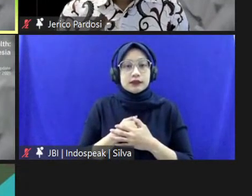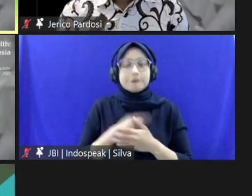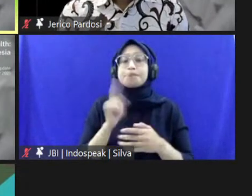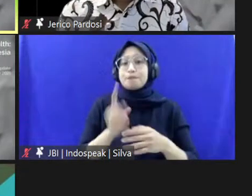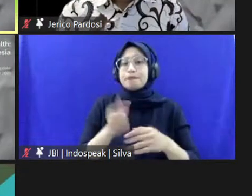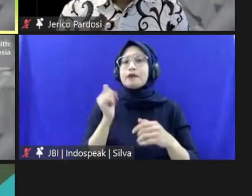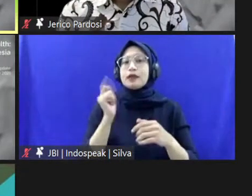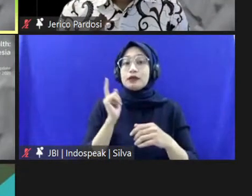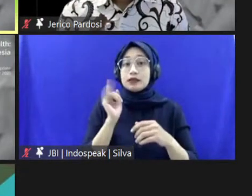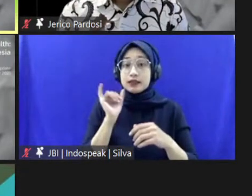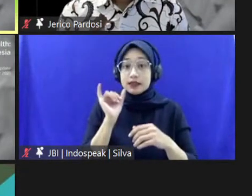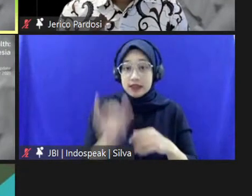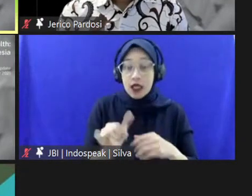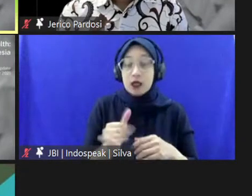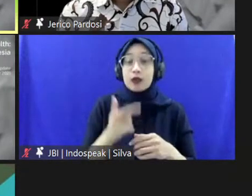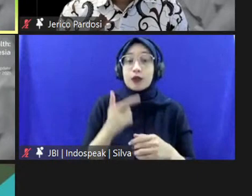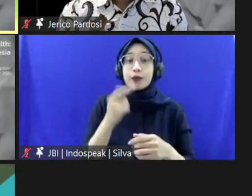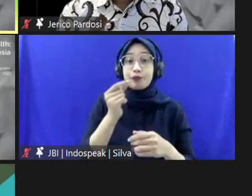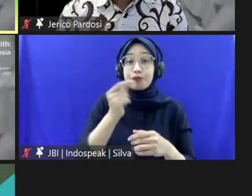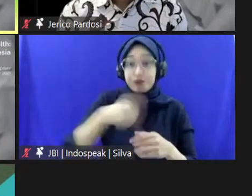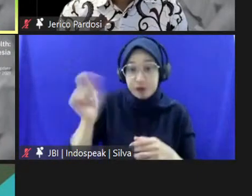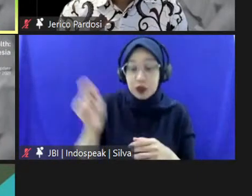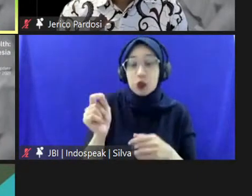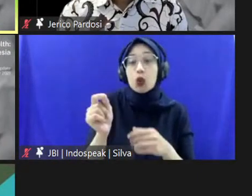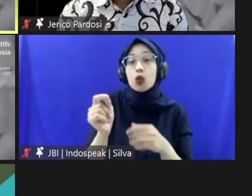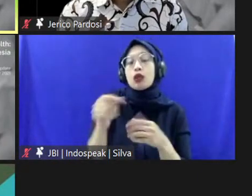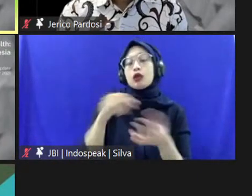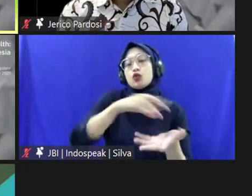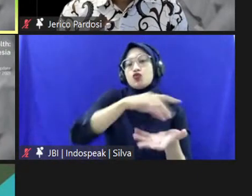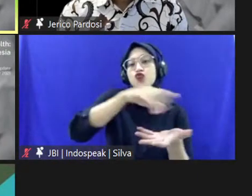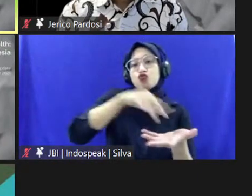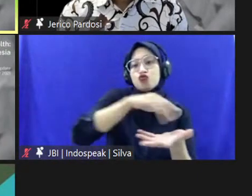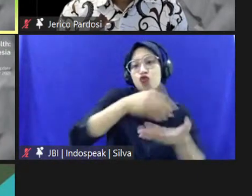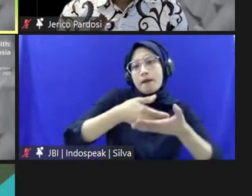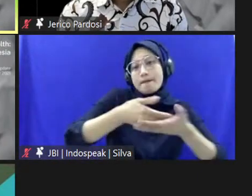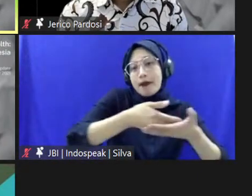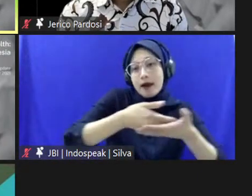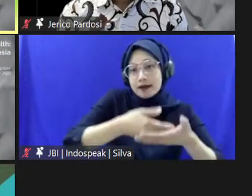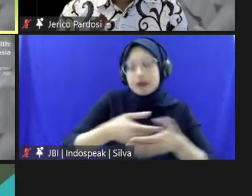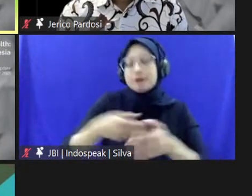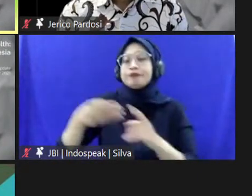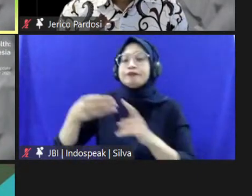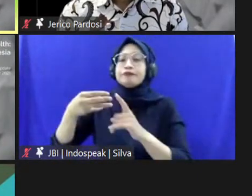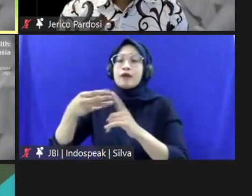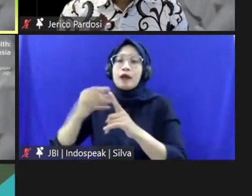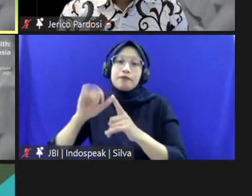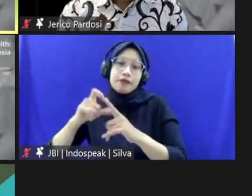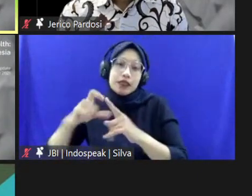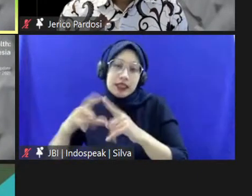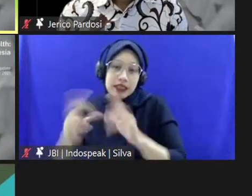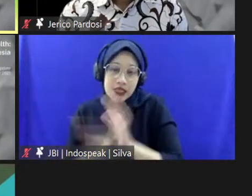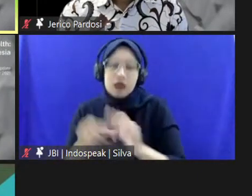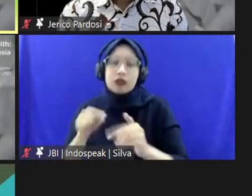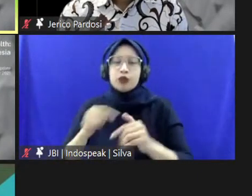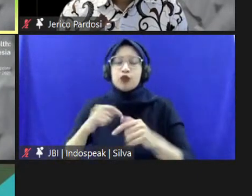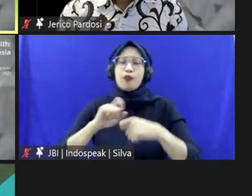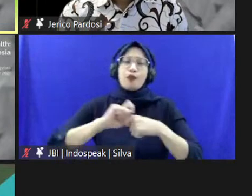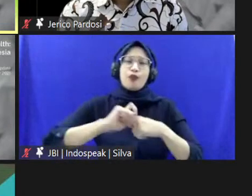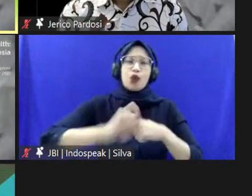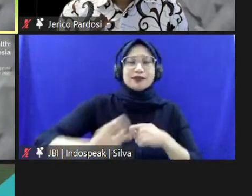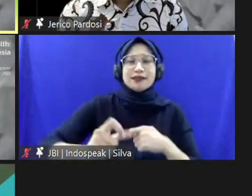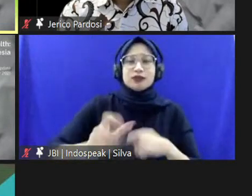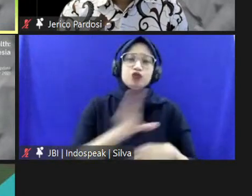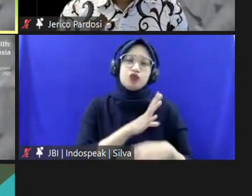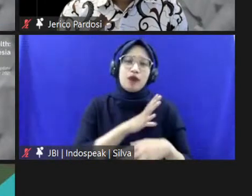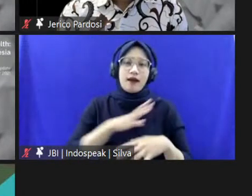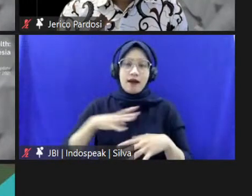between Dukun Bayi and also the midwife is quite long process. Remember when before there is a program of